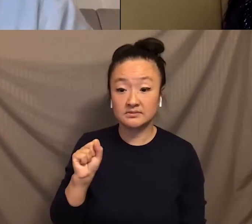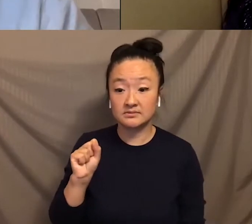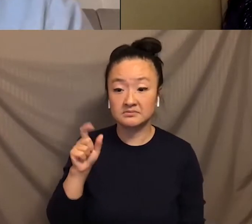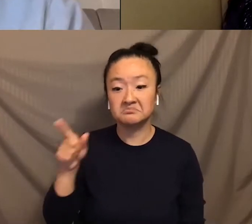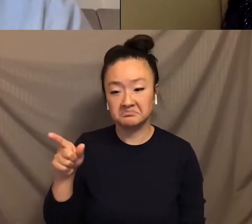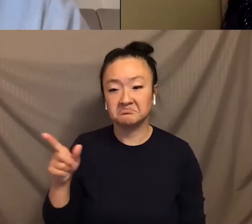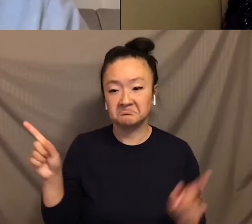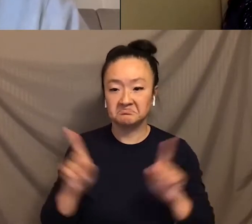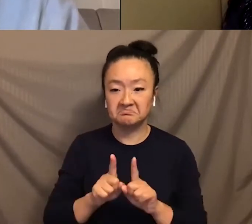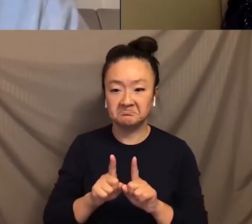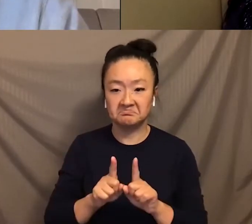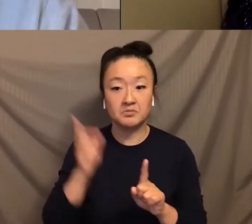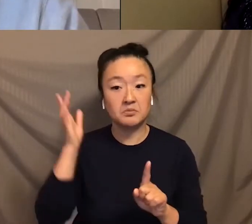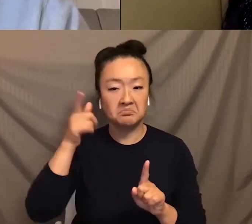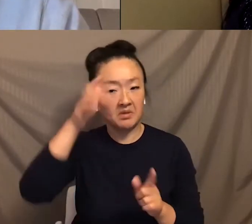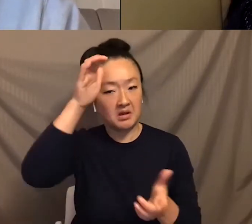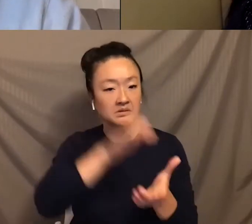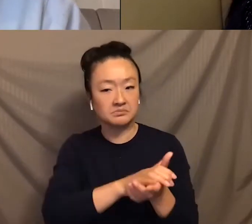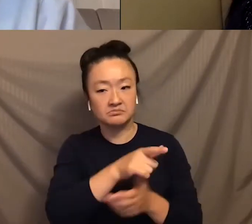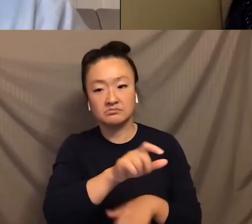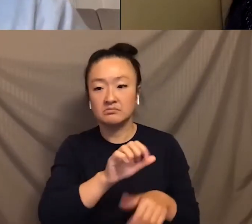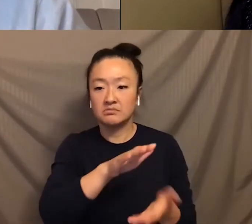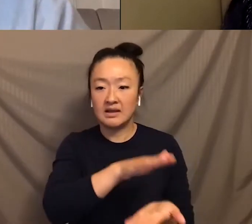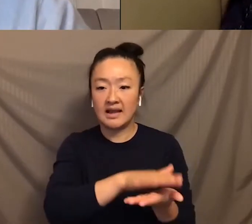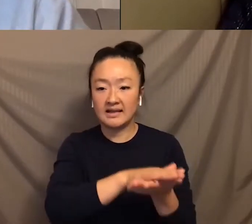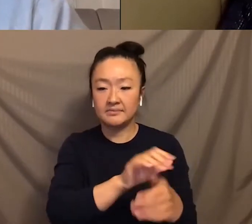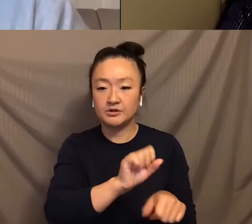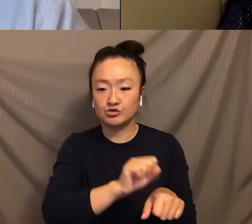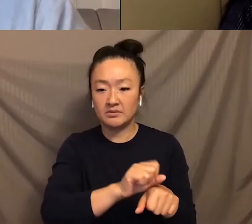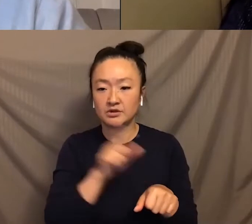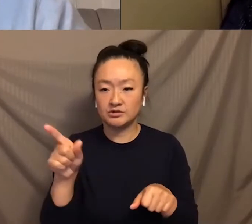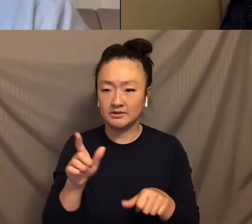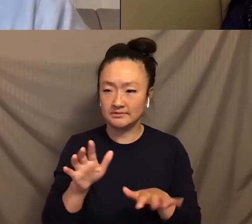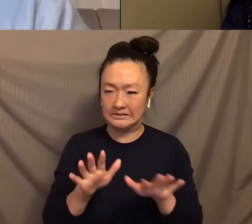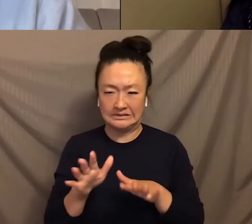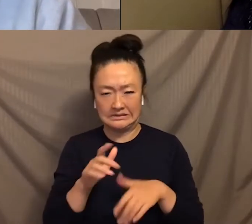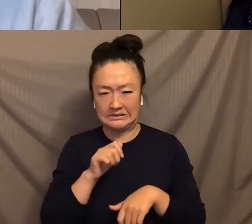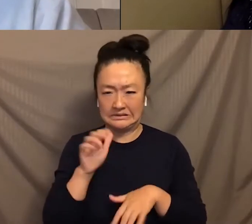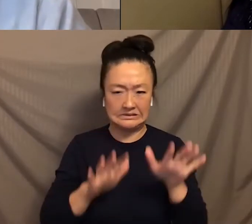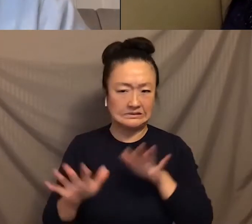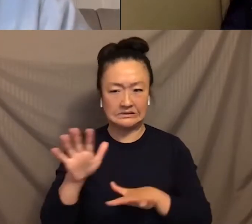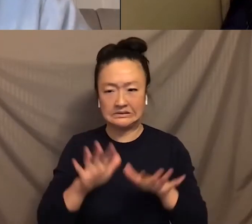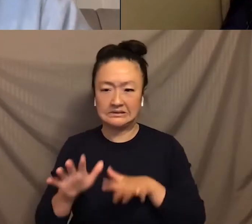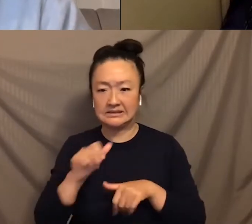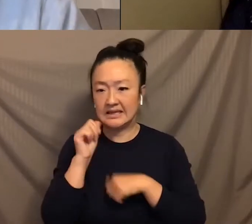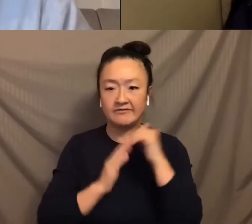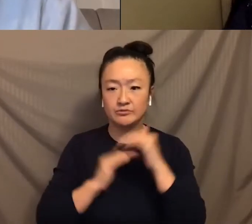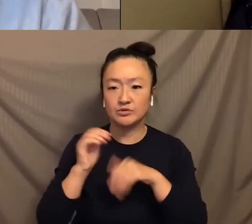husband's academic job, she realized that she was quite uncomfortable with English and she could no